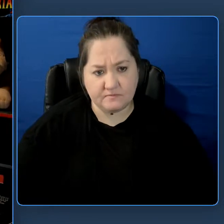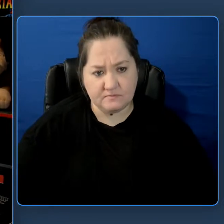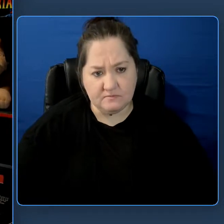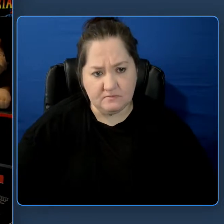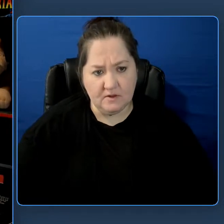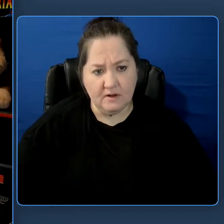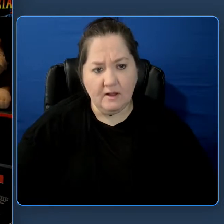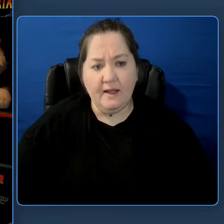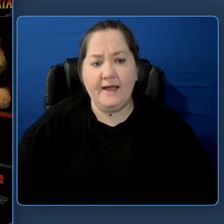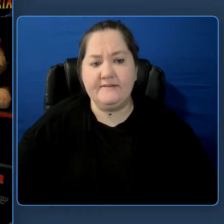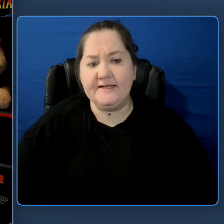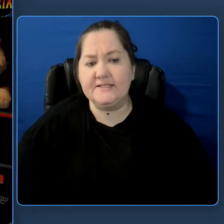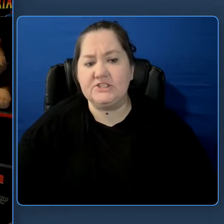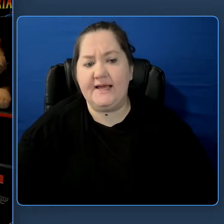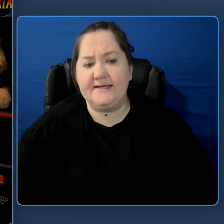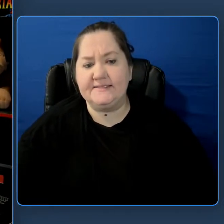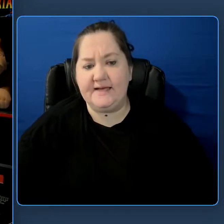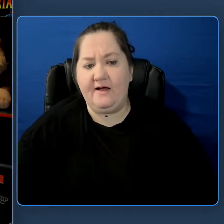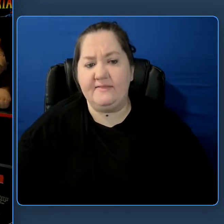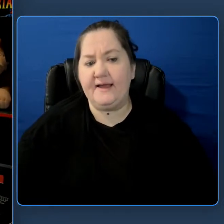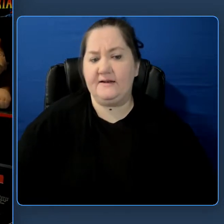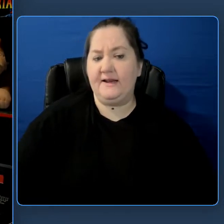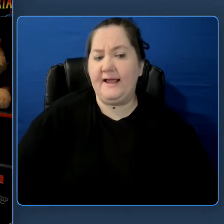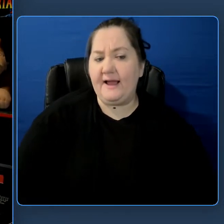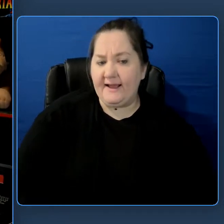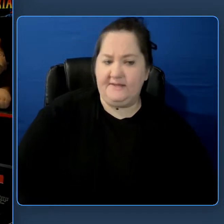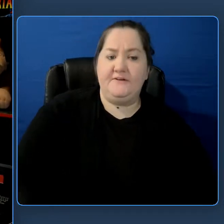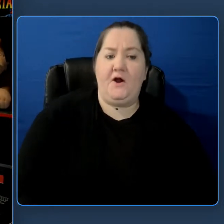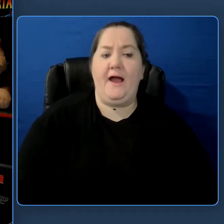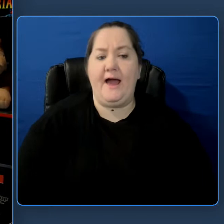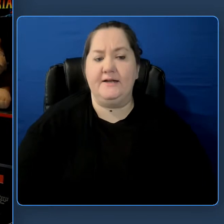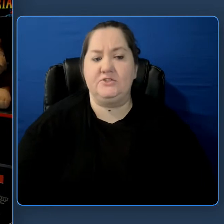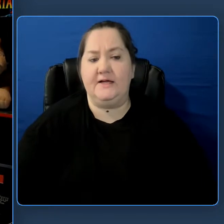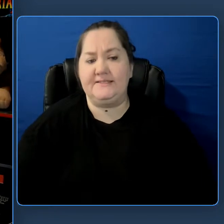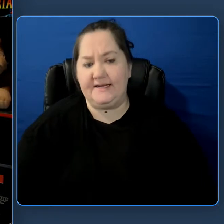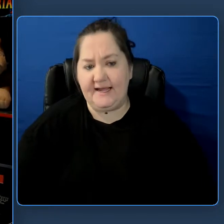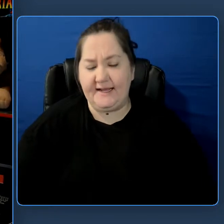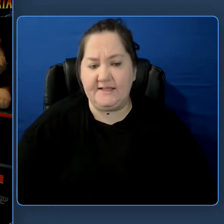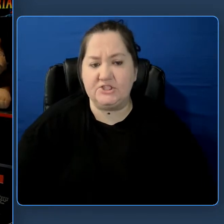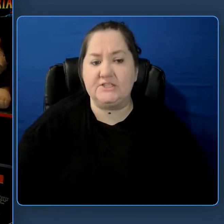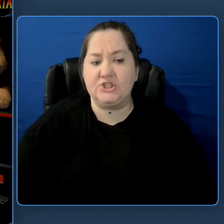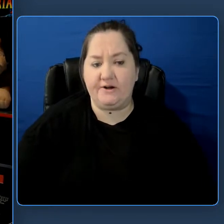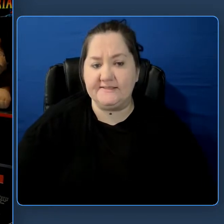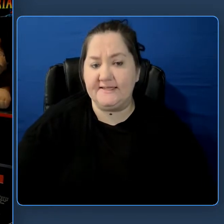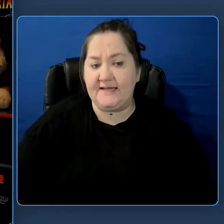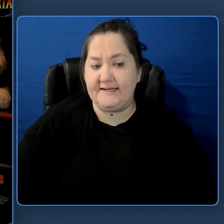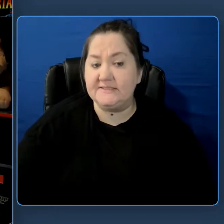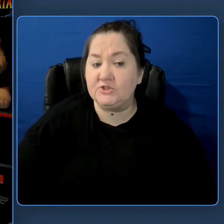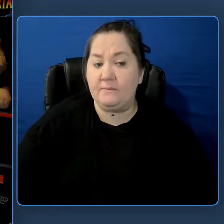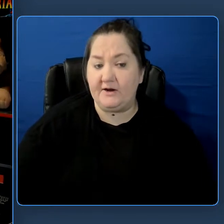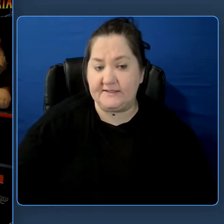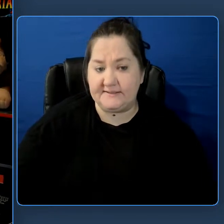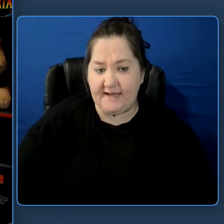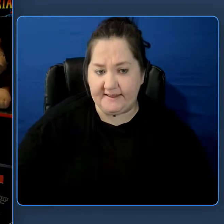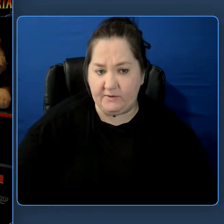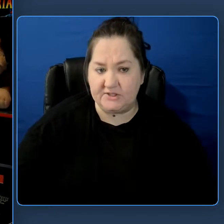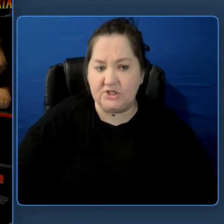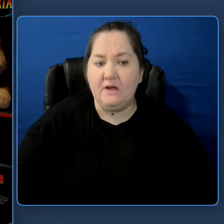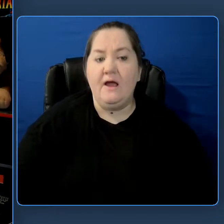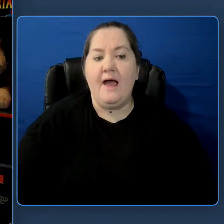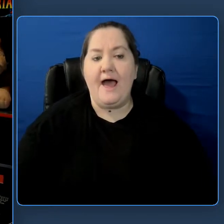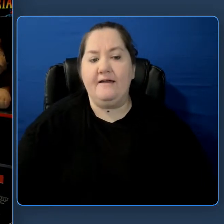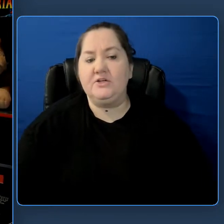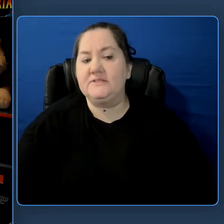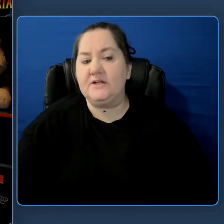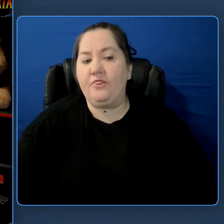startup, have English ASL, and an AI can figure out how to do that, take that English and translate that into American Sign